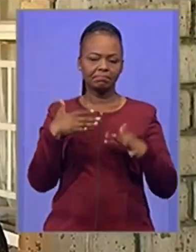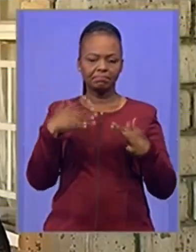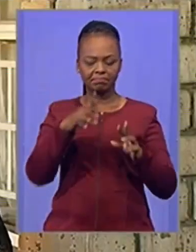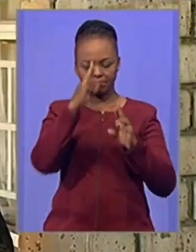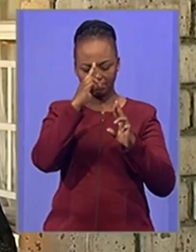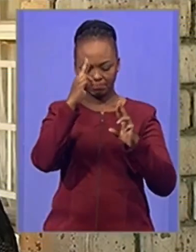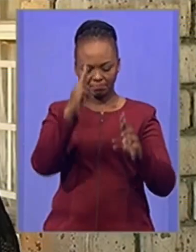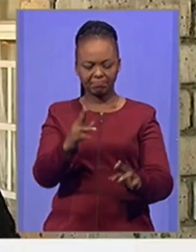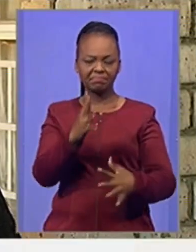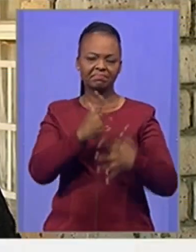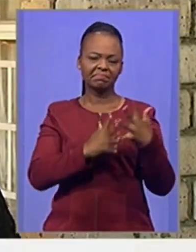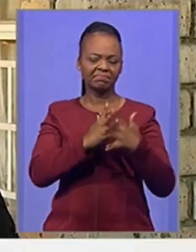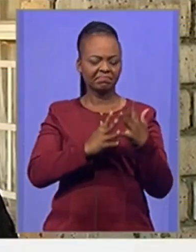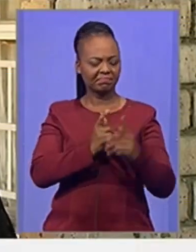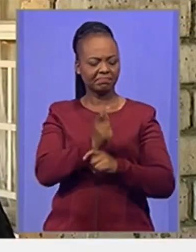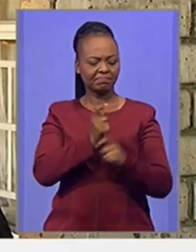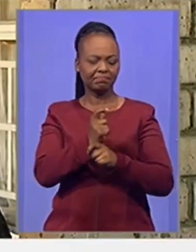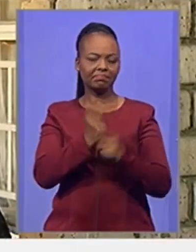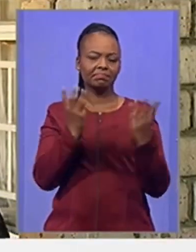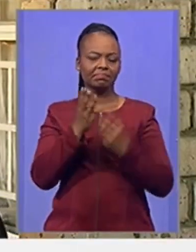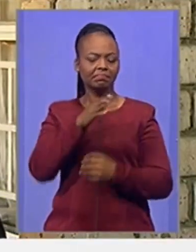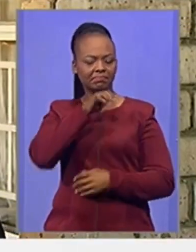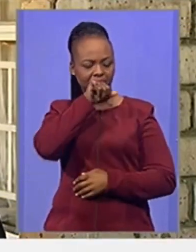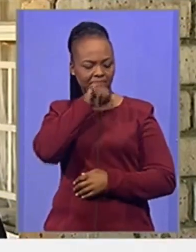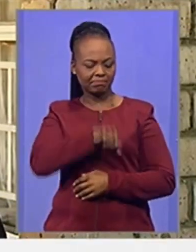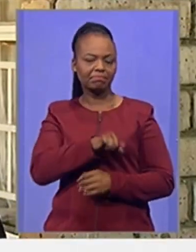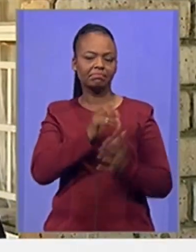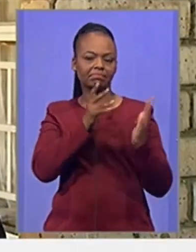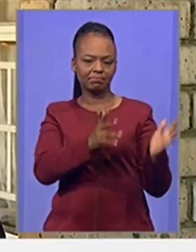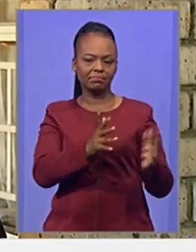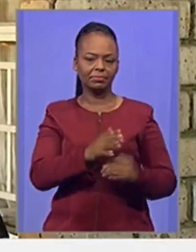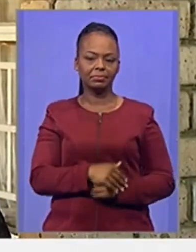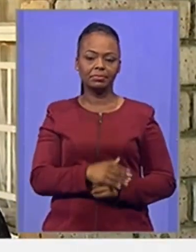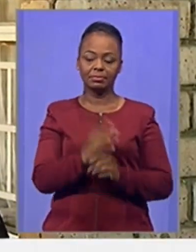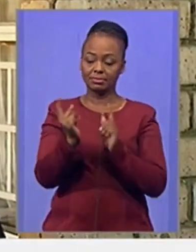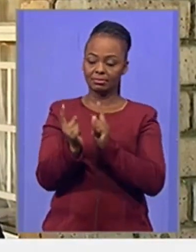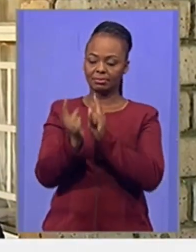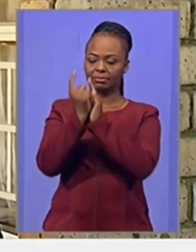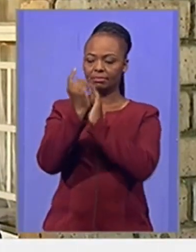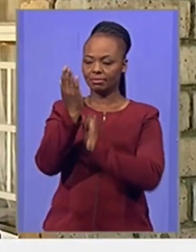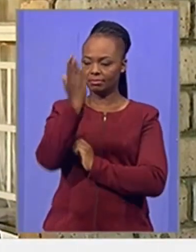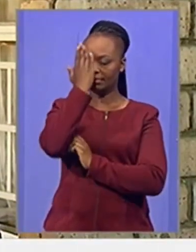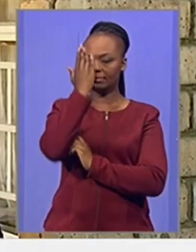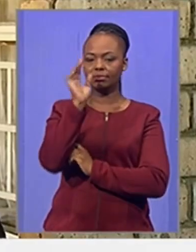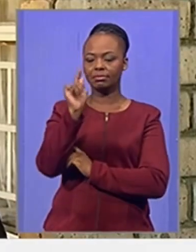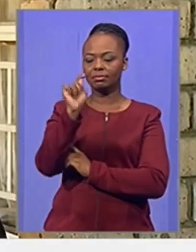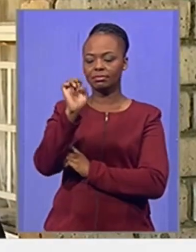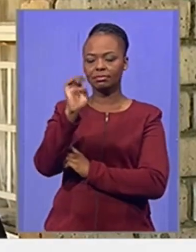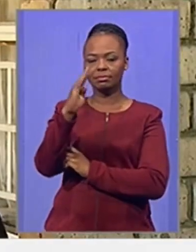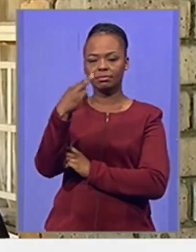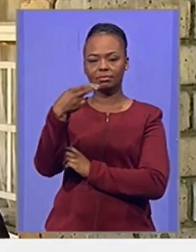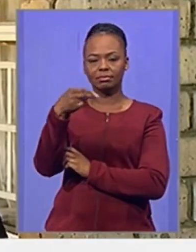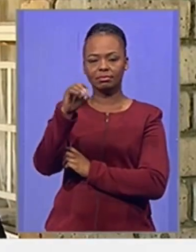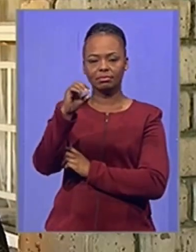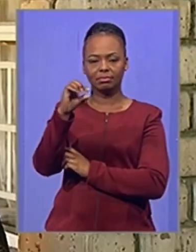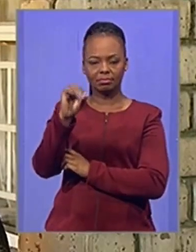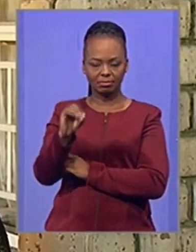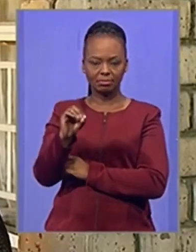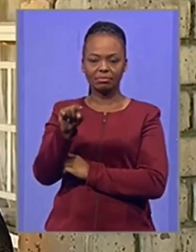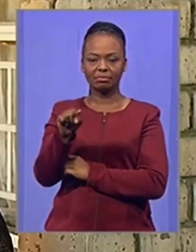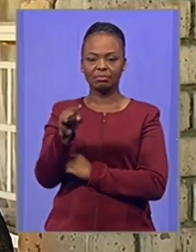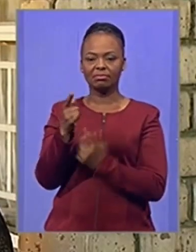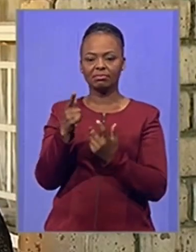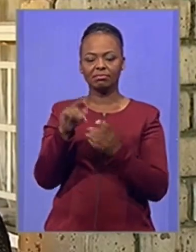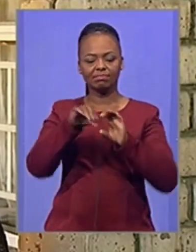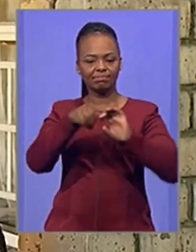gopola gore ga ke ne ke kopana le Tebogo o ne a ise a be a nne le degree ya gagwe ya tsa communication tsa tlhaeletsano